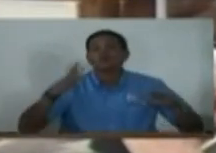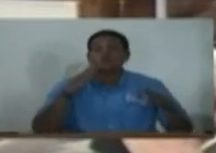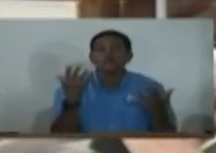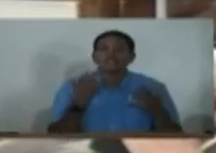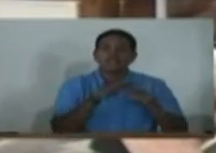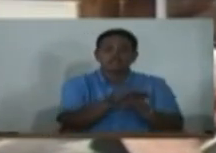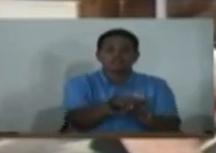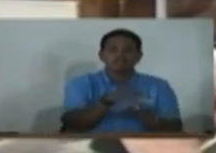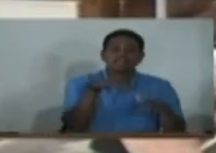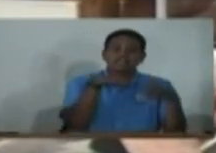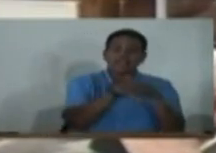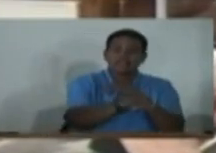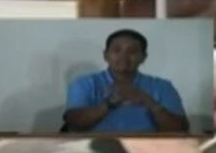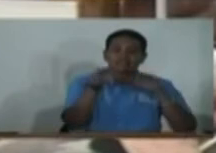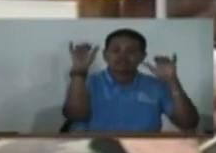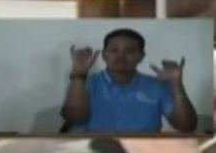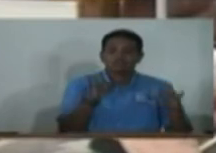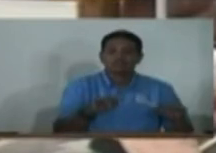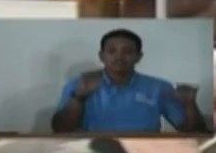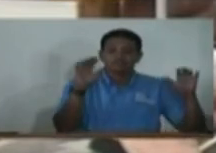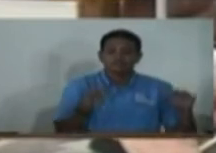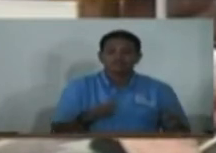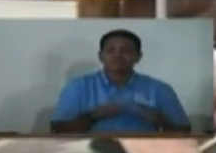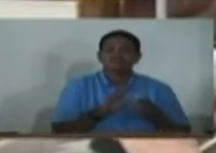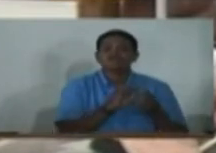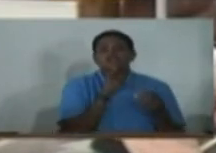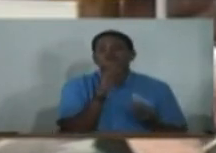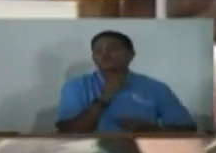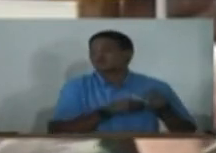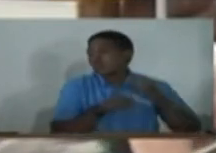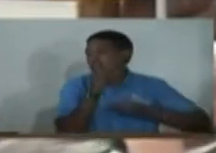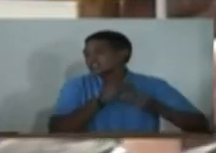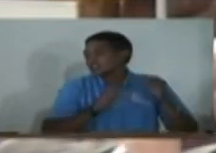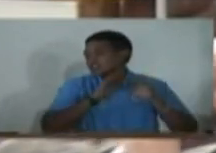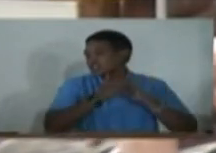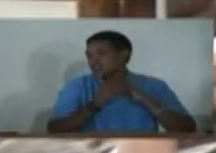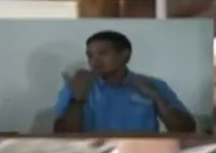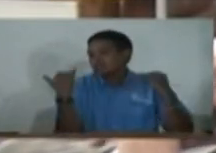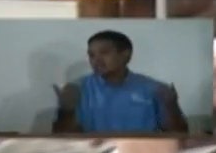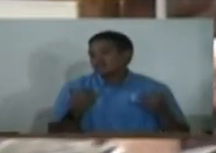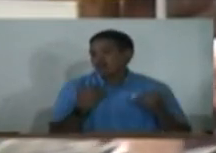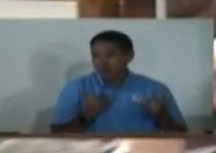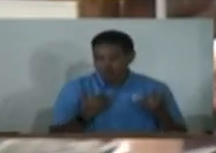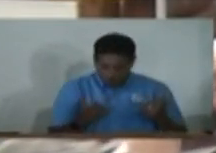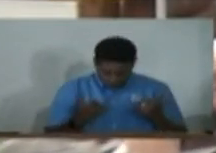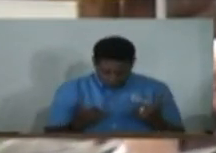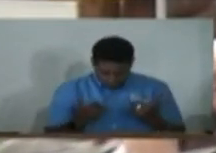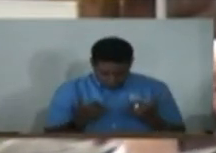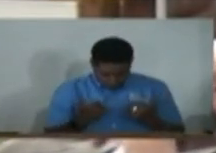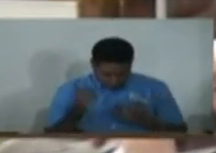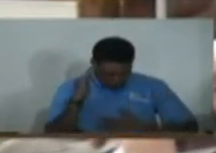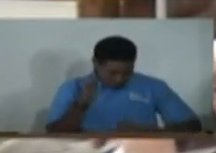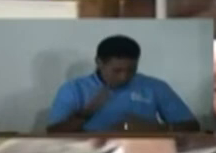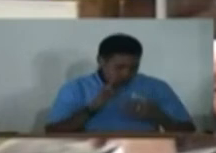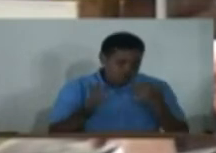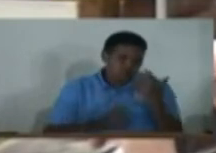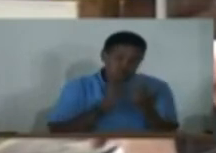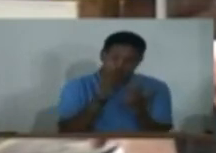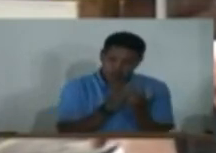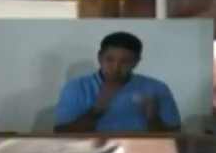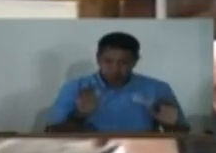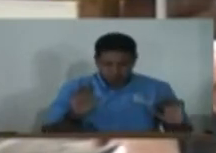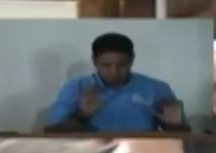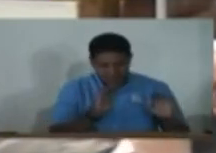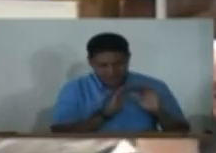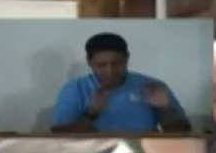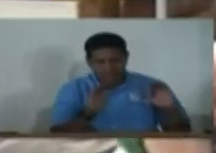and to enter in terms of their transactions. And Jamaica now will suitably be fitted on that